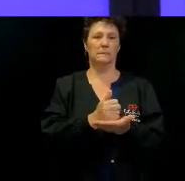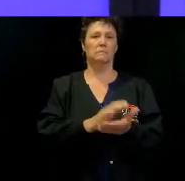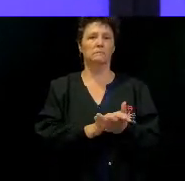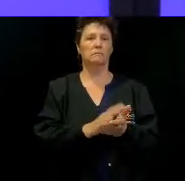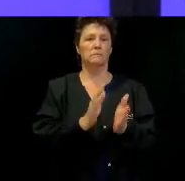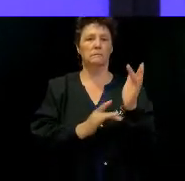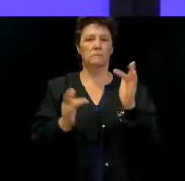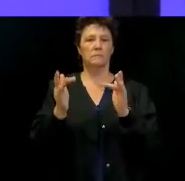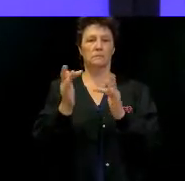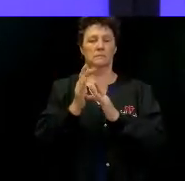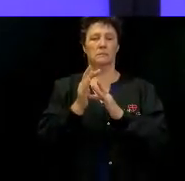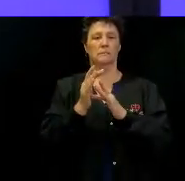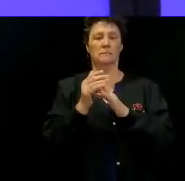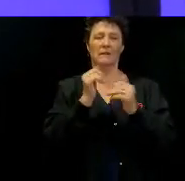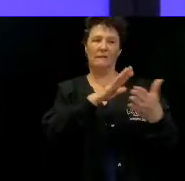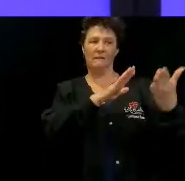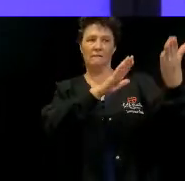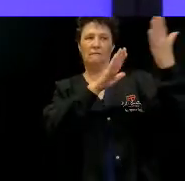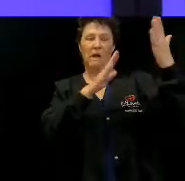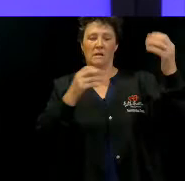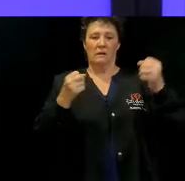Jesus faced his fears.